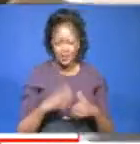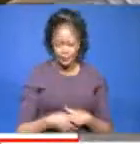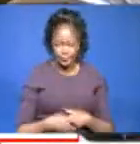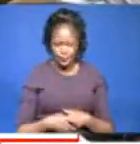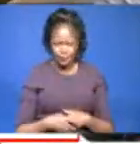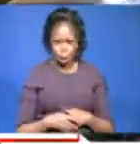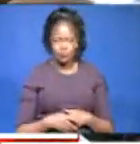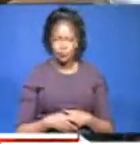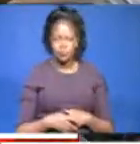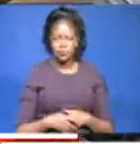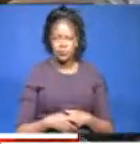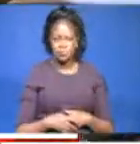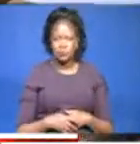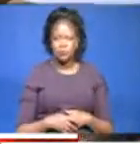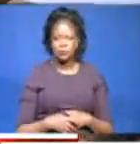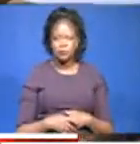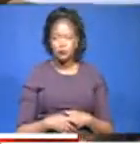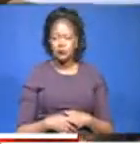News.